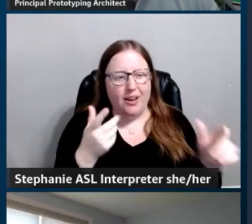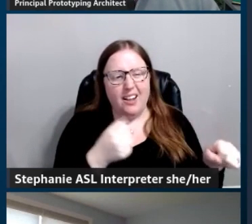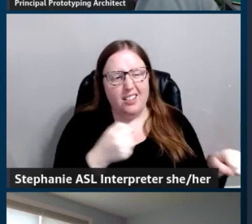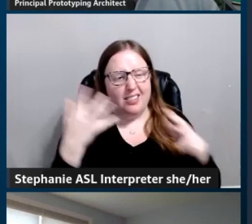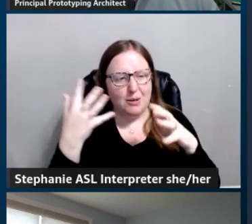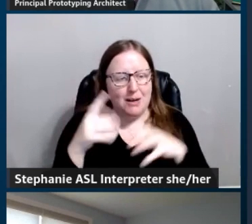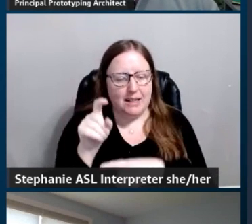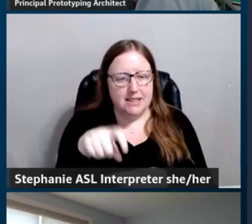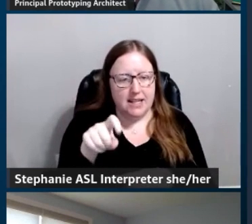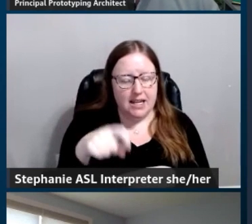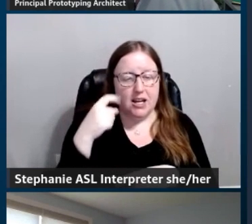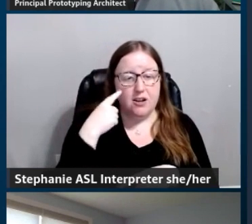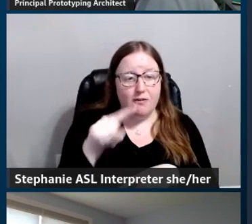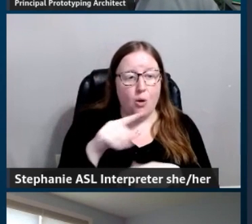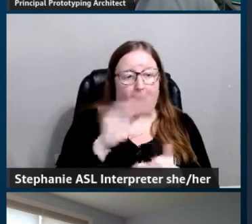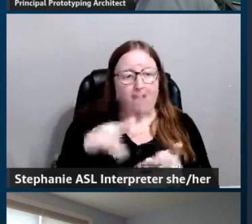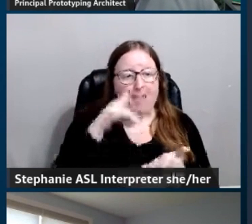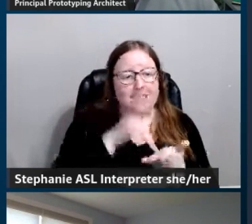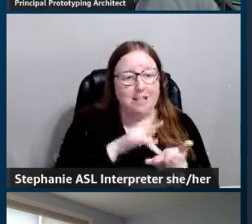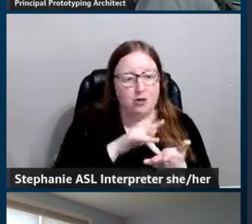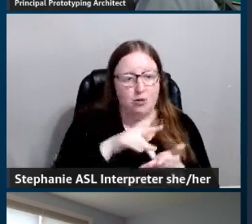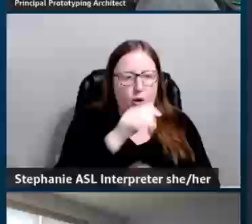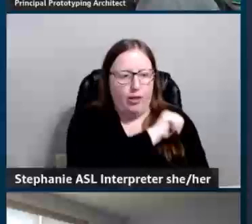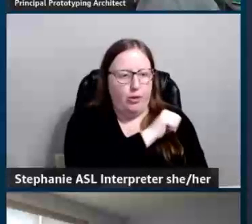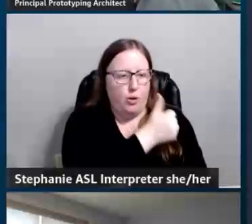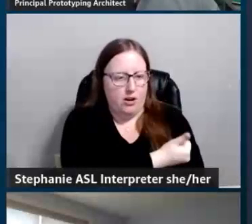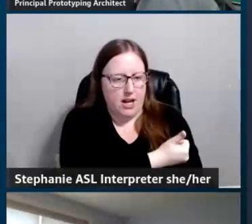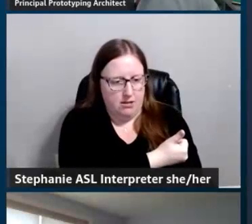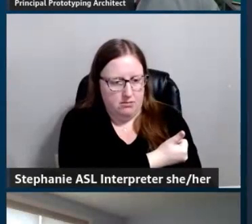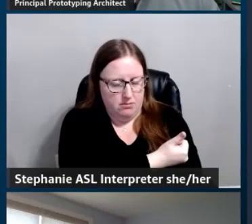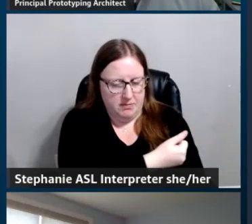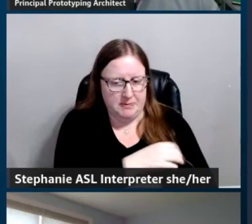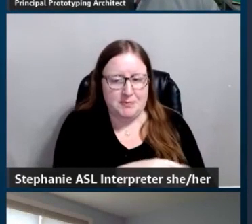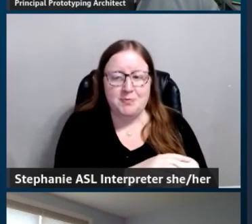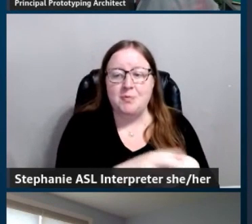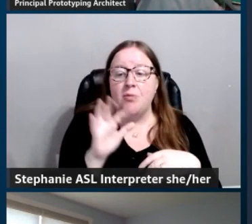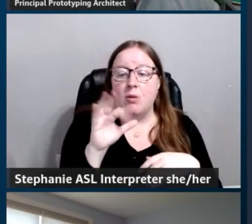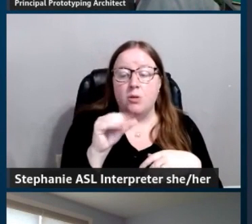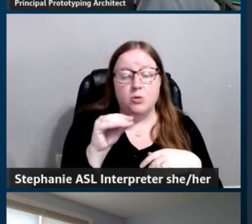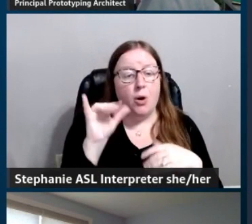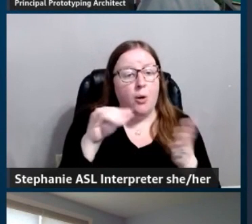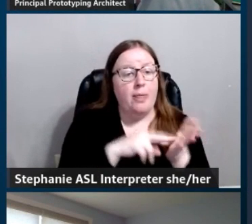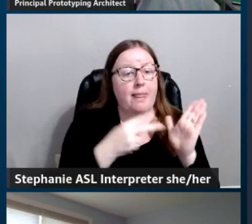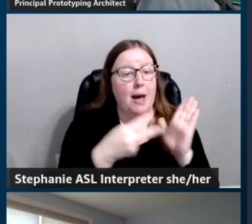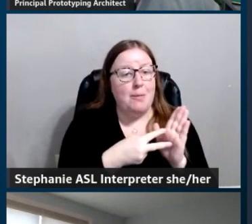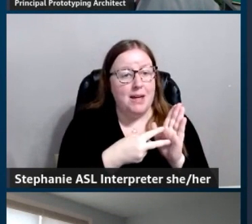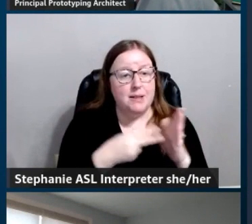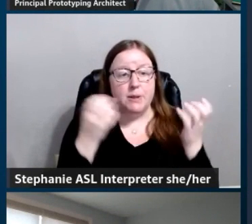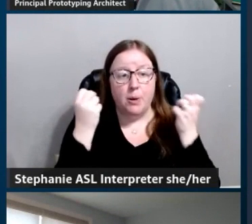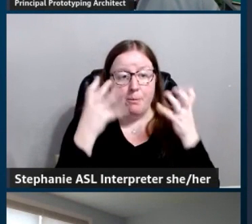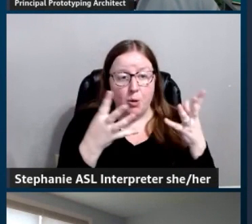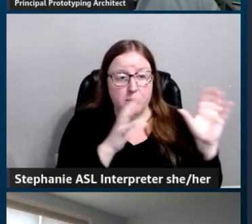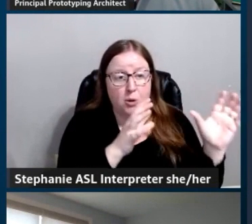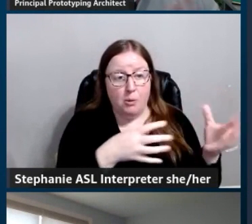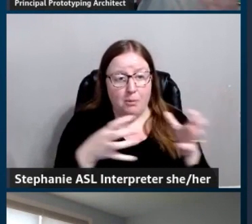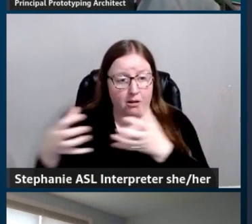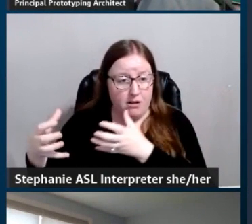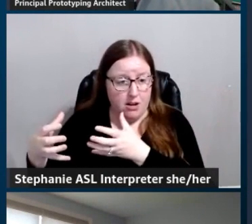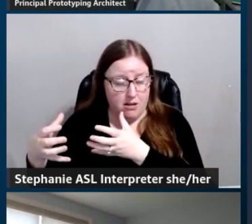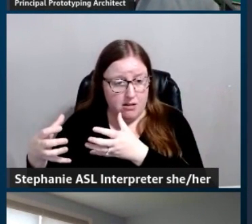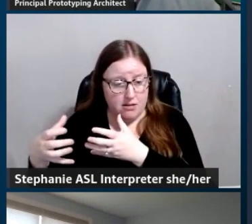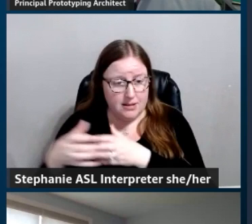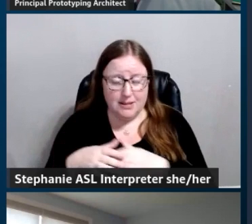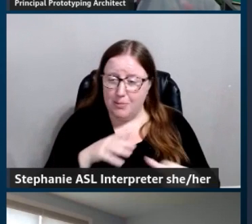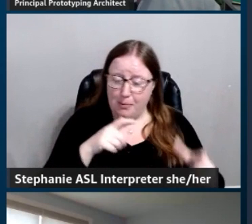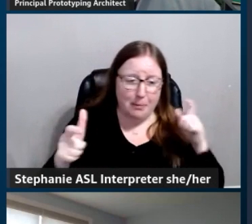need for a central authority. And so that means multiple parties, a large number